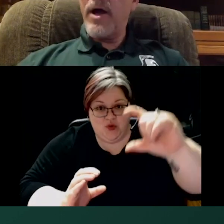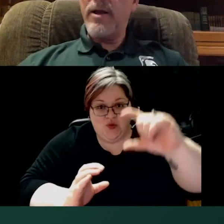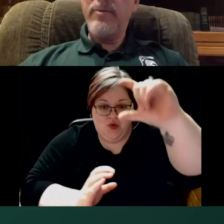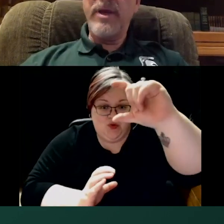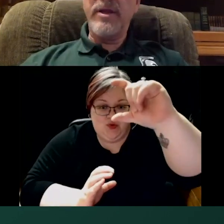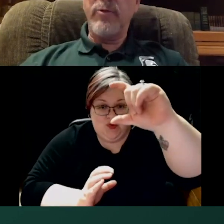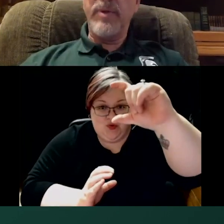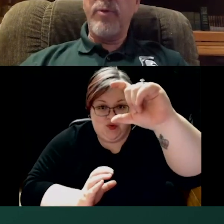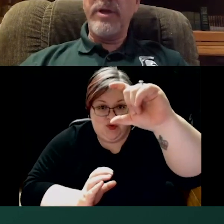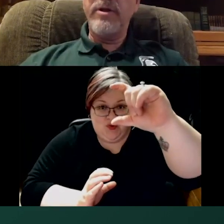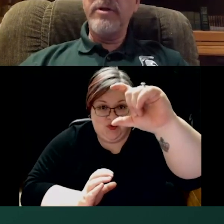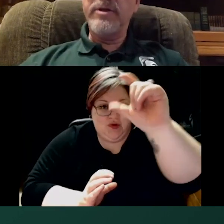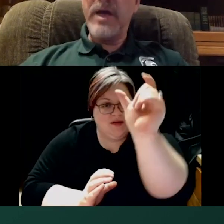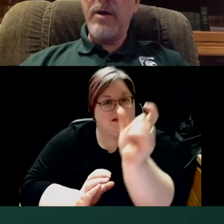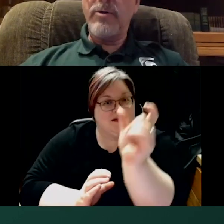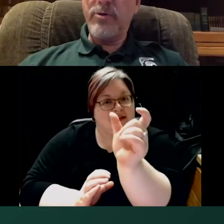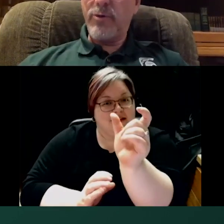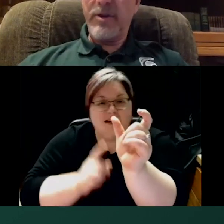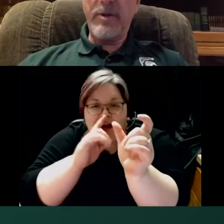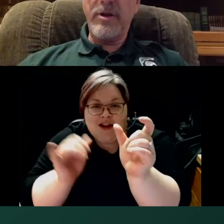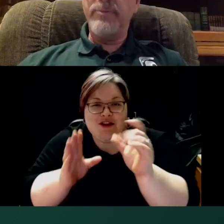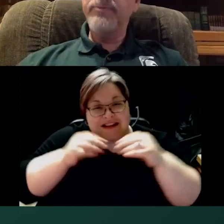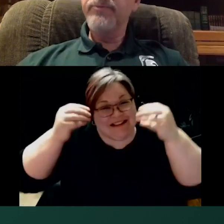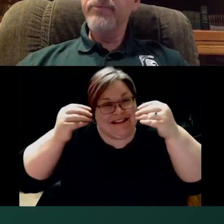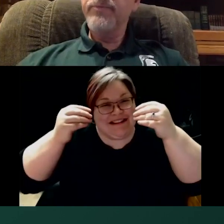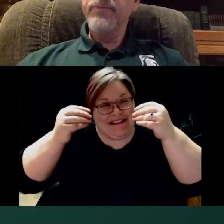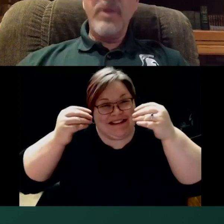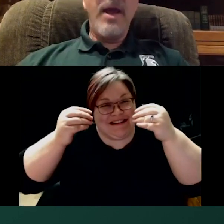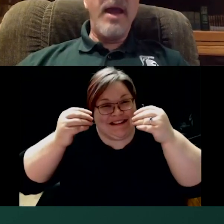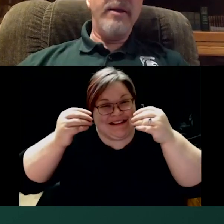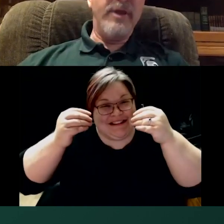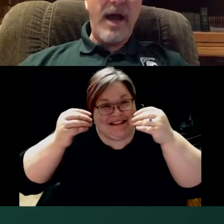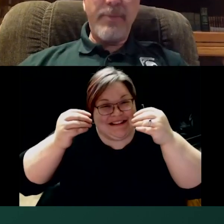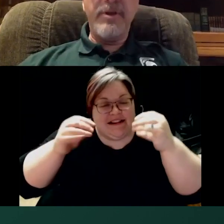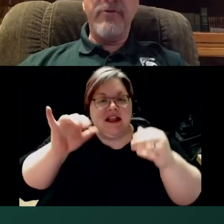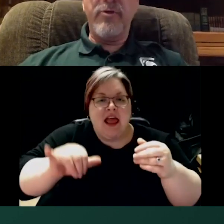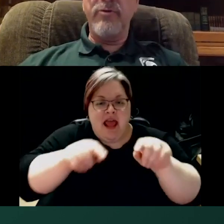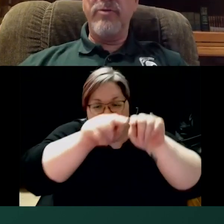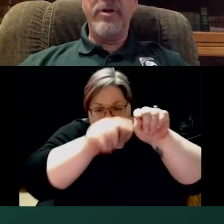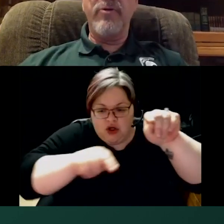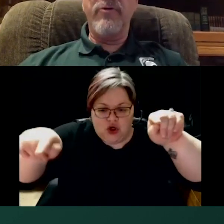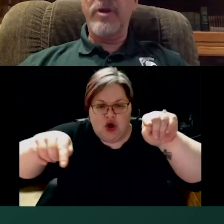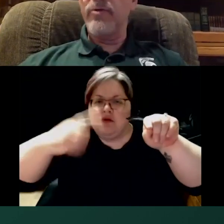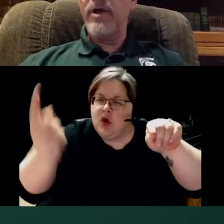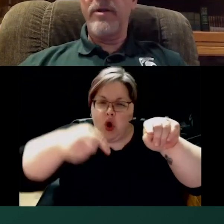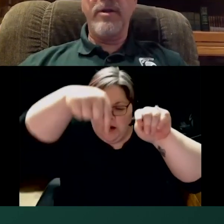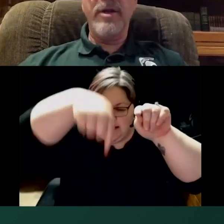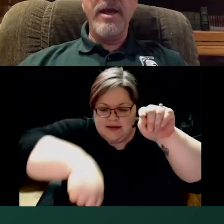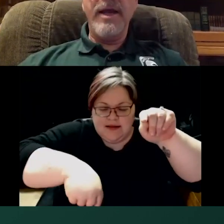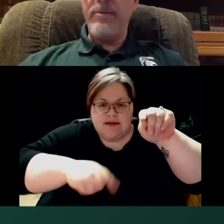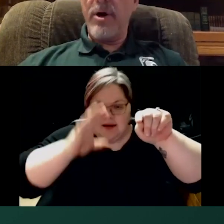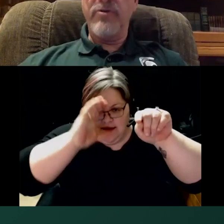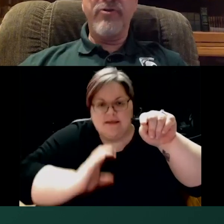a smile because it will be pointed down towards the sun. And the opposite of true is true for